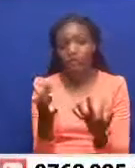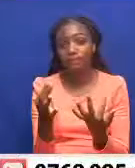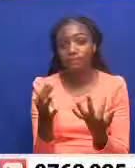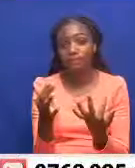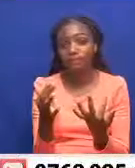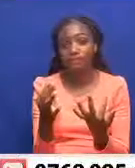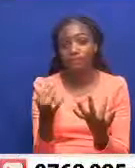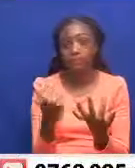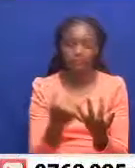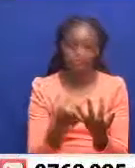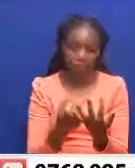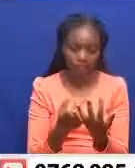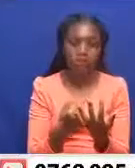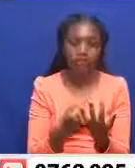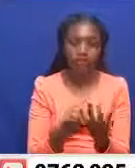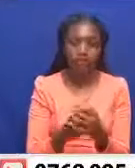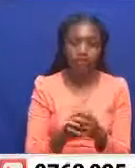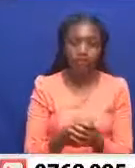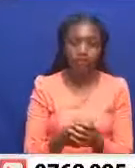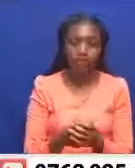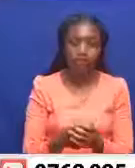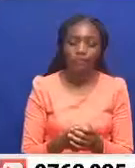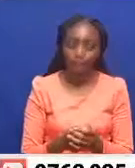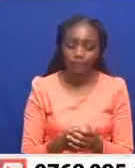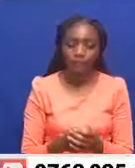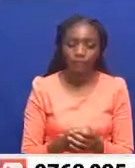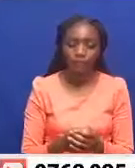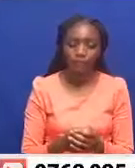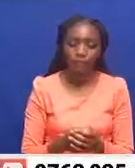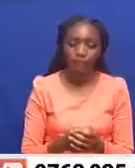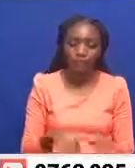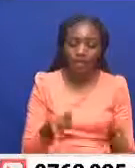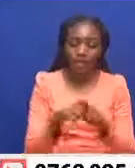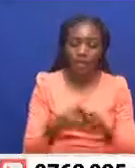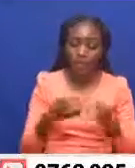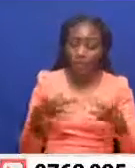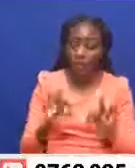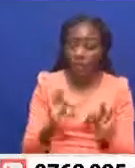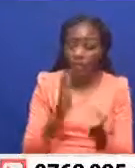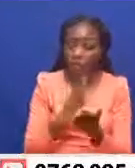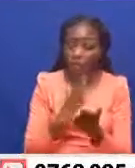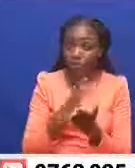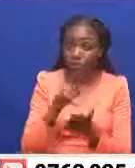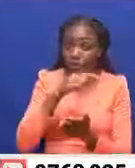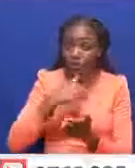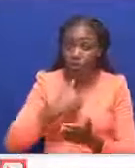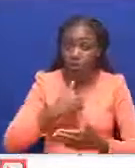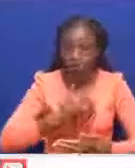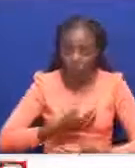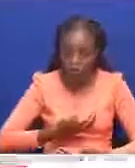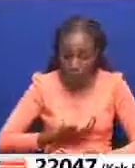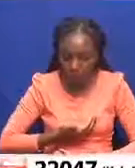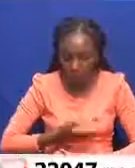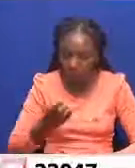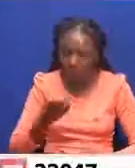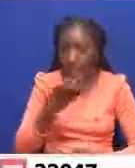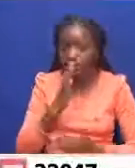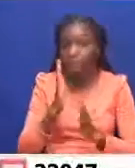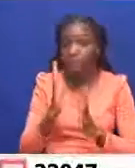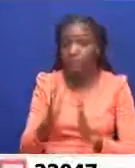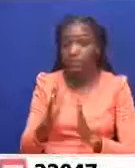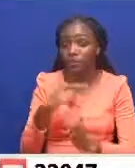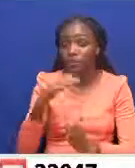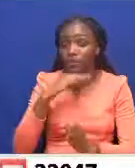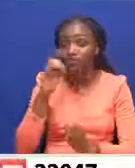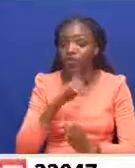That is what Kenyans are angling for. And if indeed you want to honor Kiai, I think let us